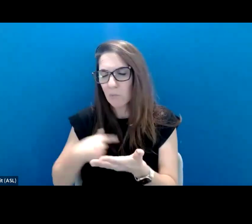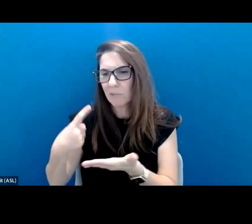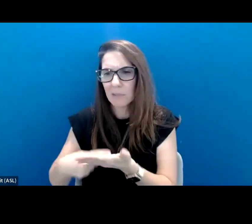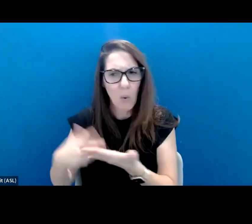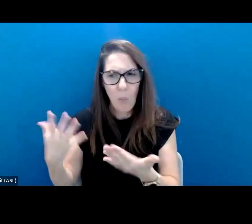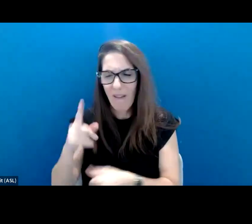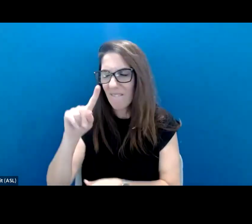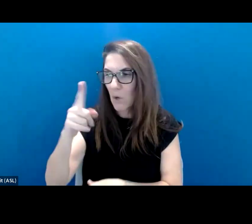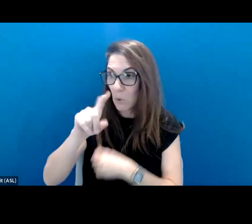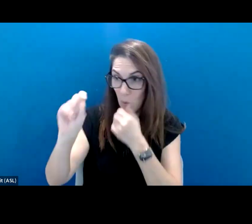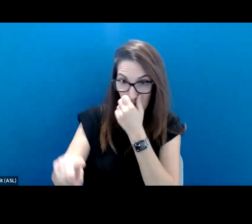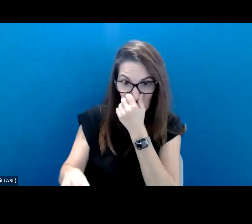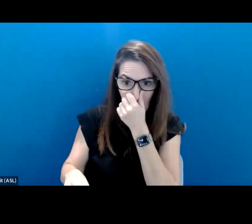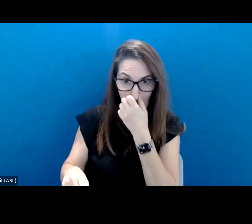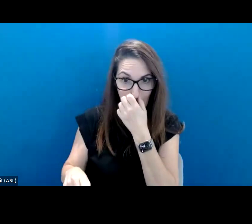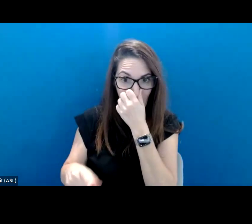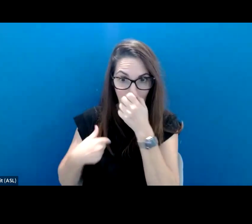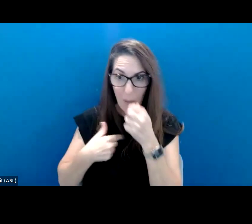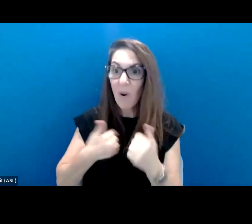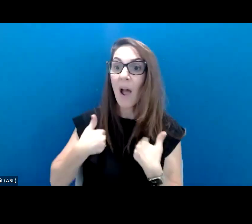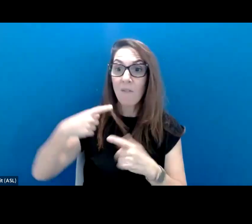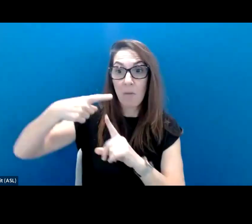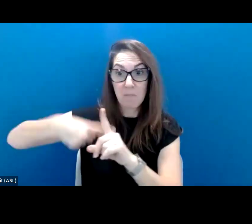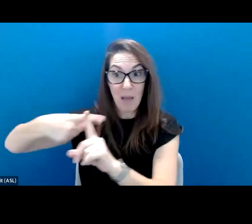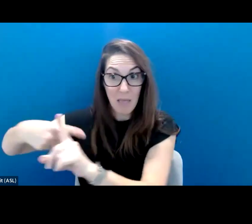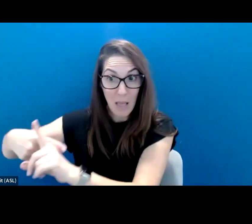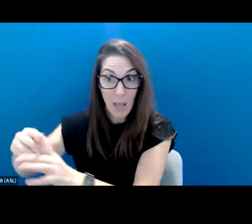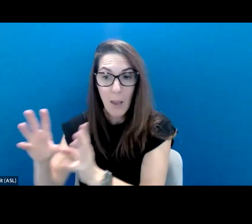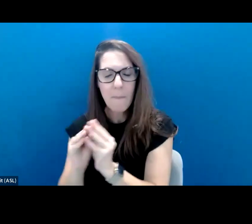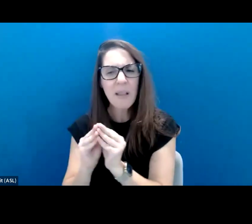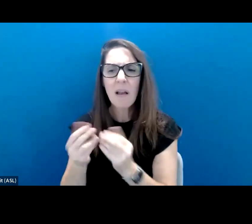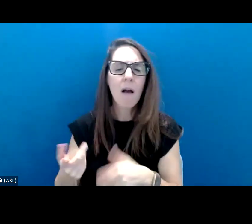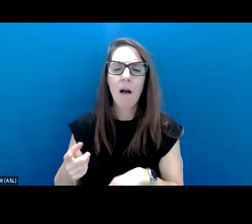right, currently we're having these monthly meetings. How much time should we